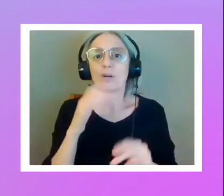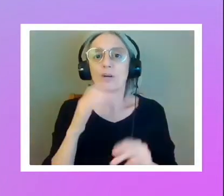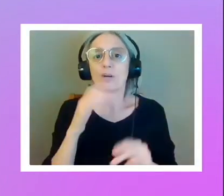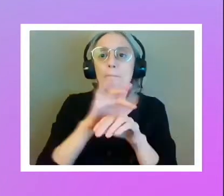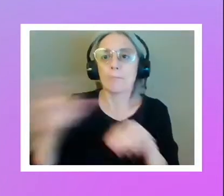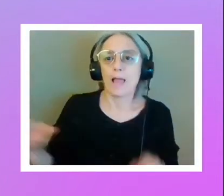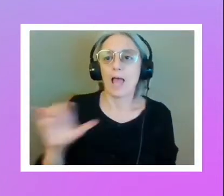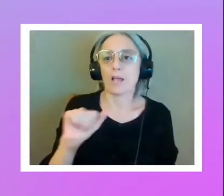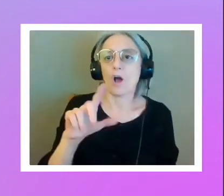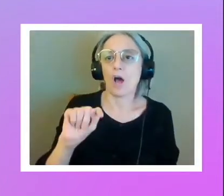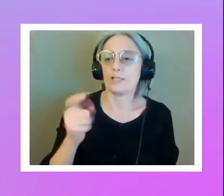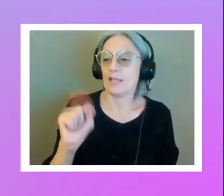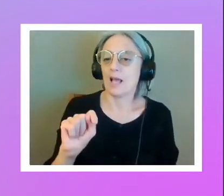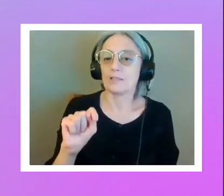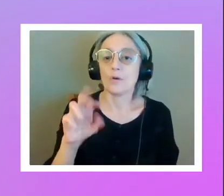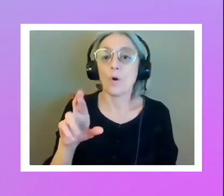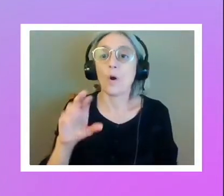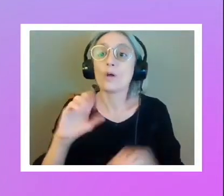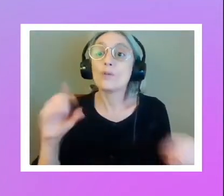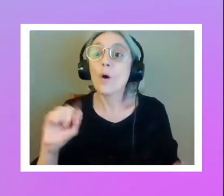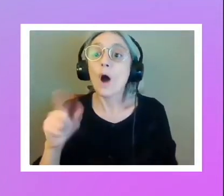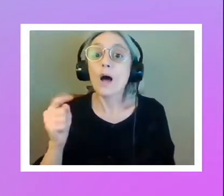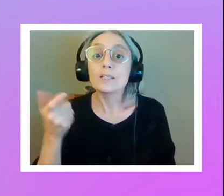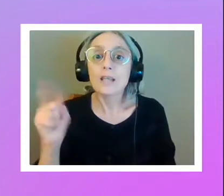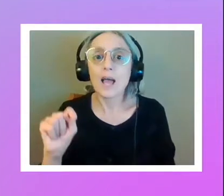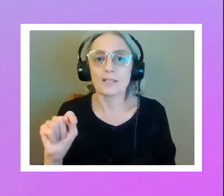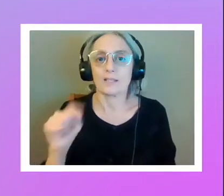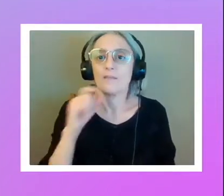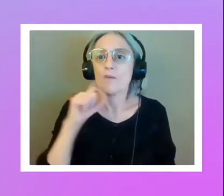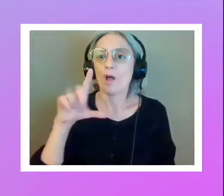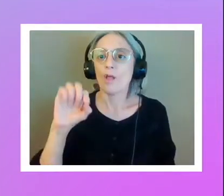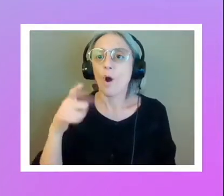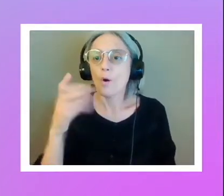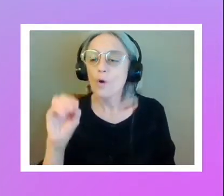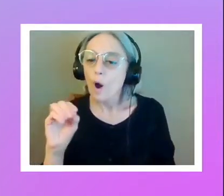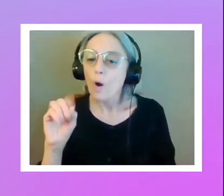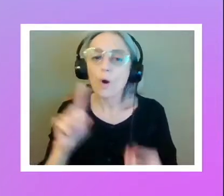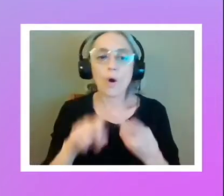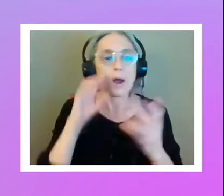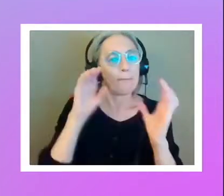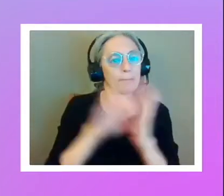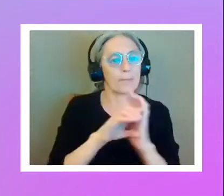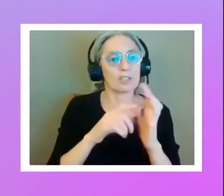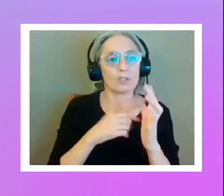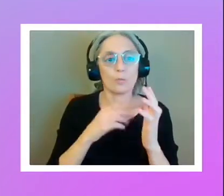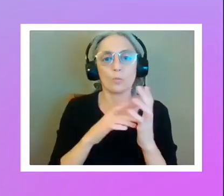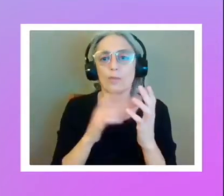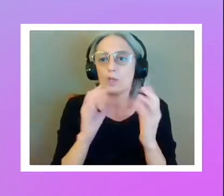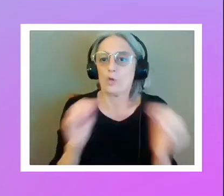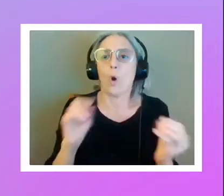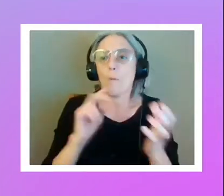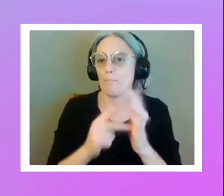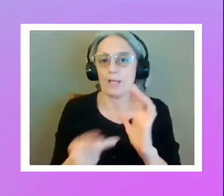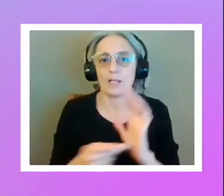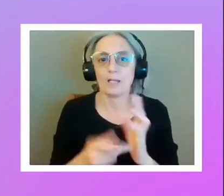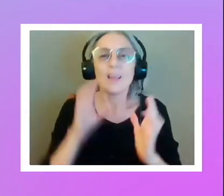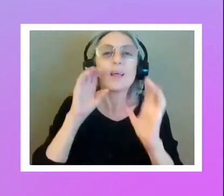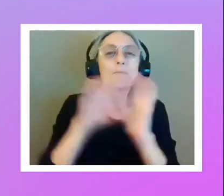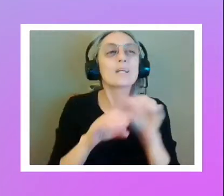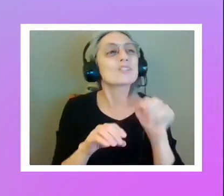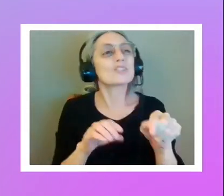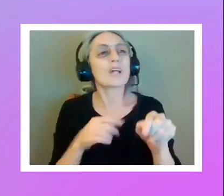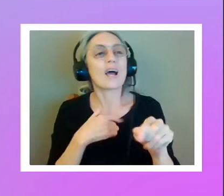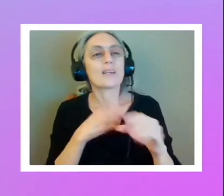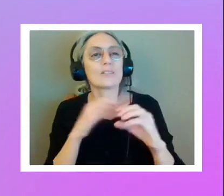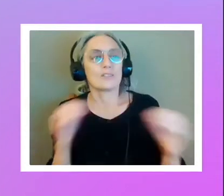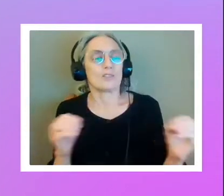no alt text at all when they have a logo or a picture that is meaningless, meaning that the picture does not have